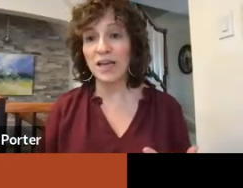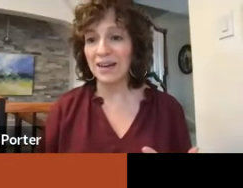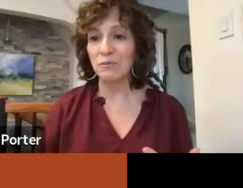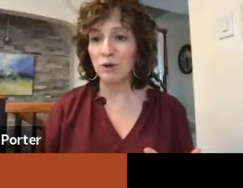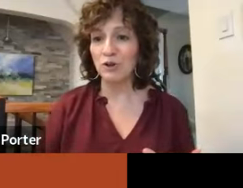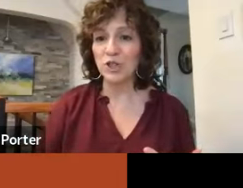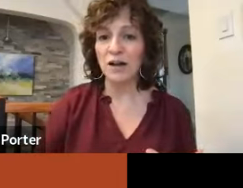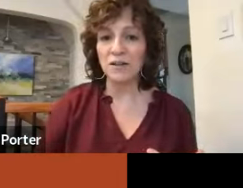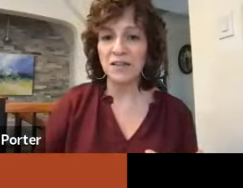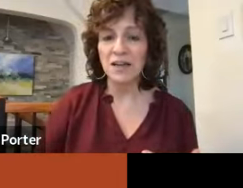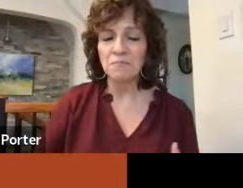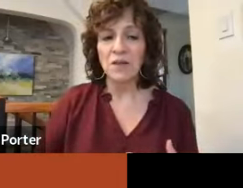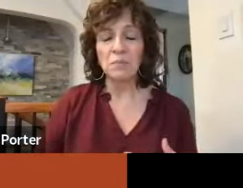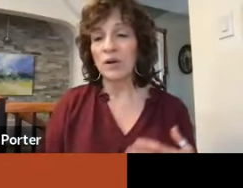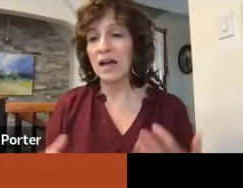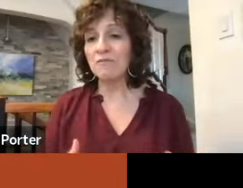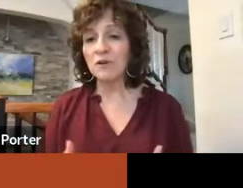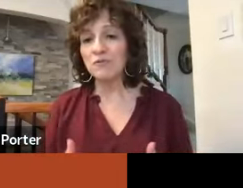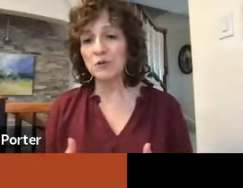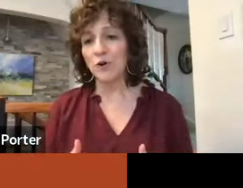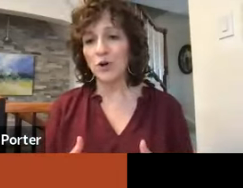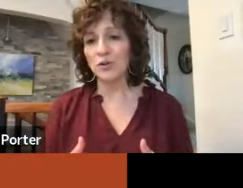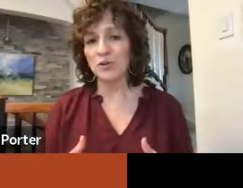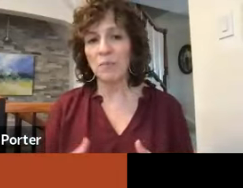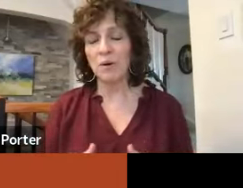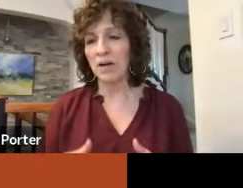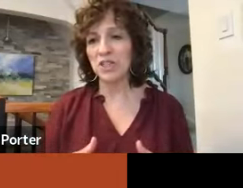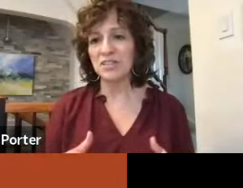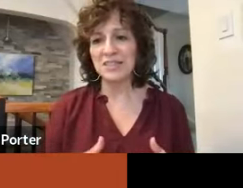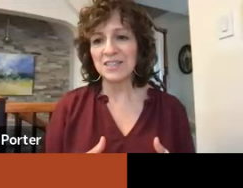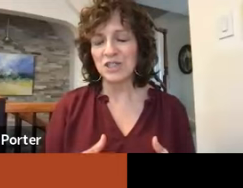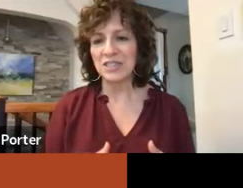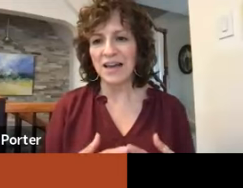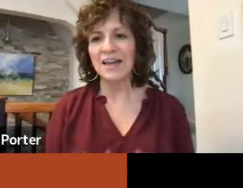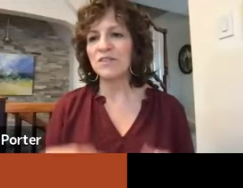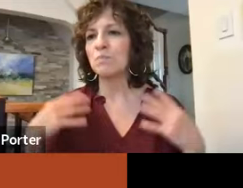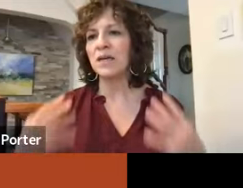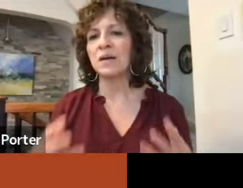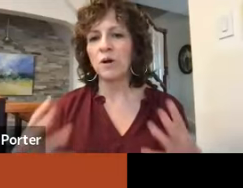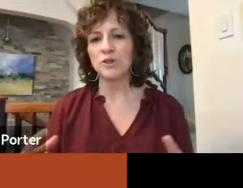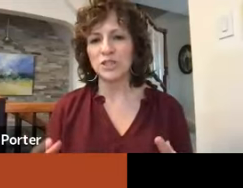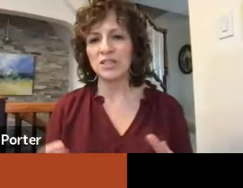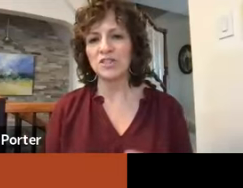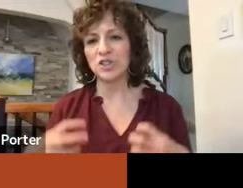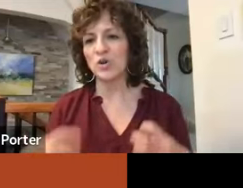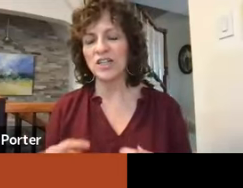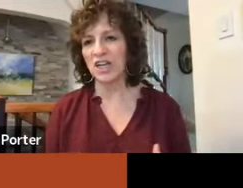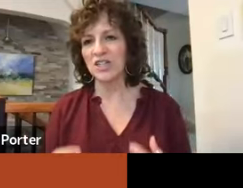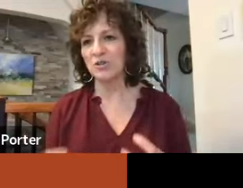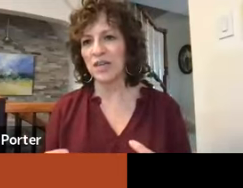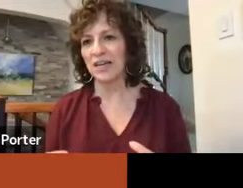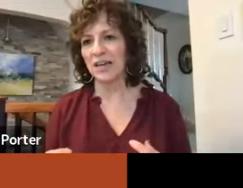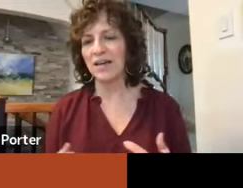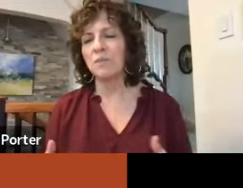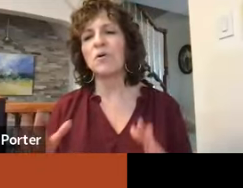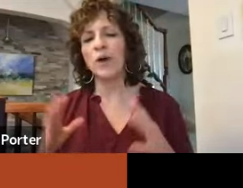or communicating with our child. But when I feel fearful about my child's decisions, I have this big compulsion to try and change